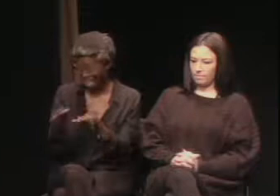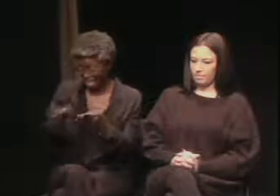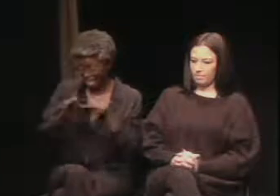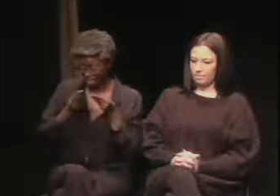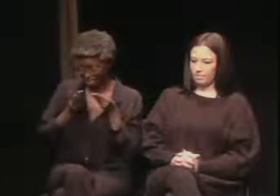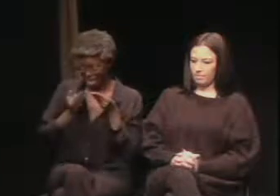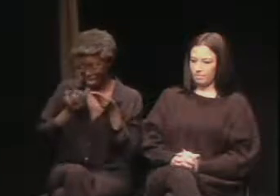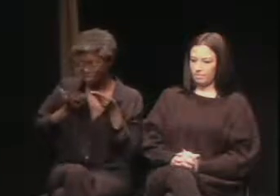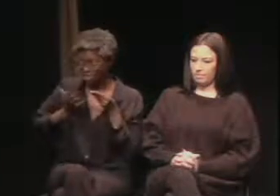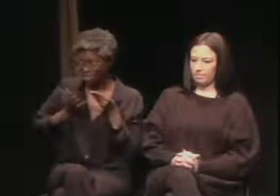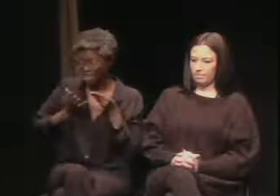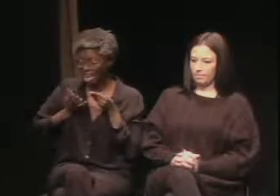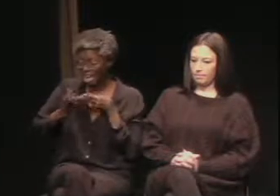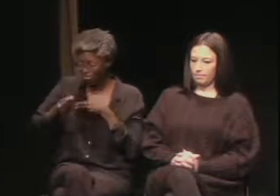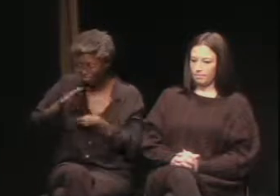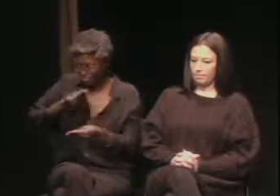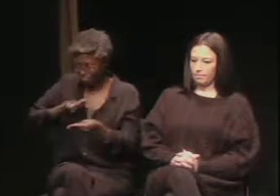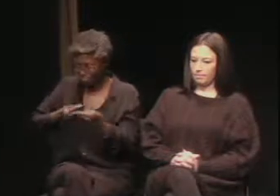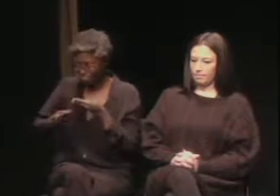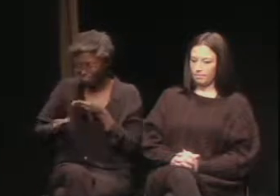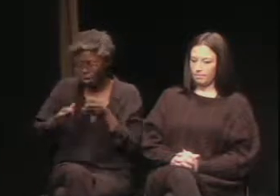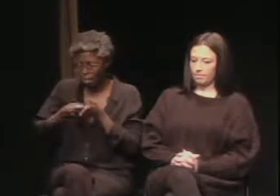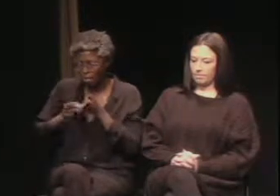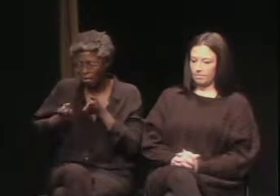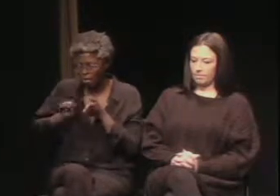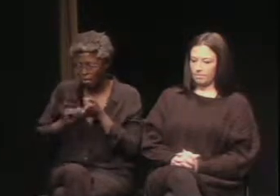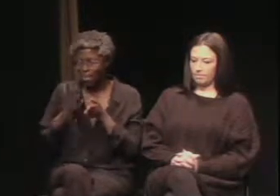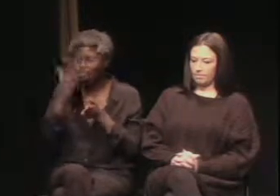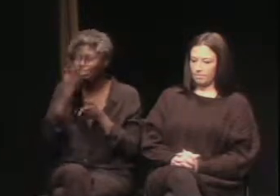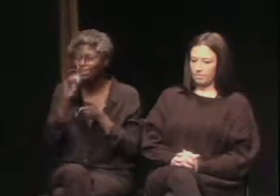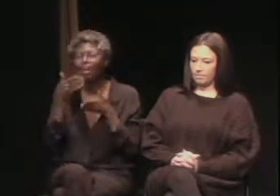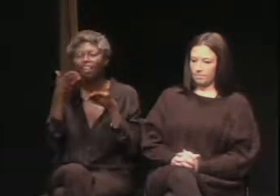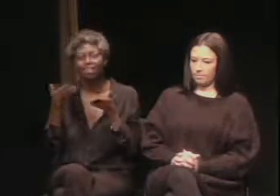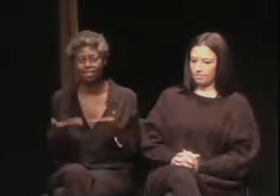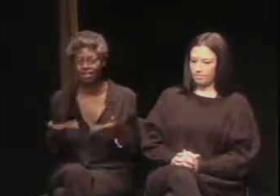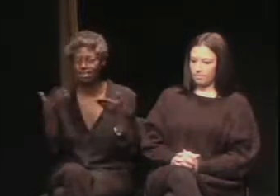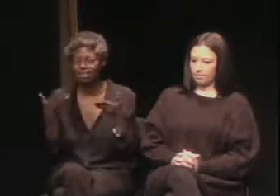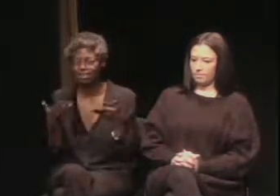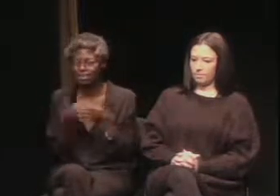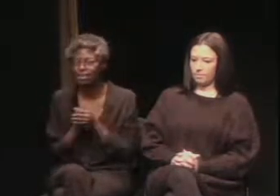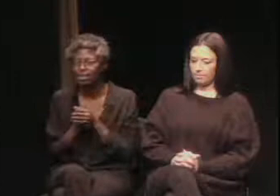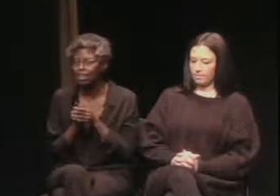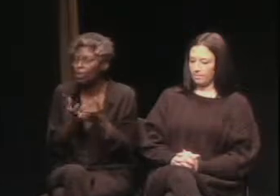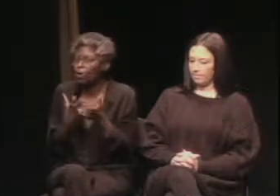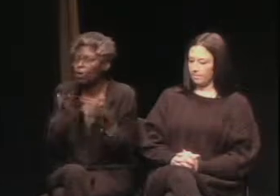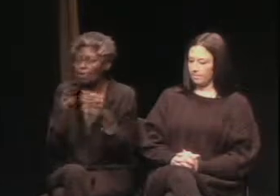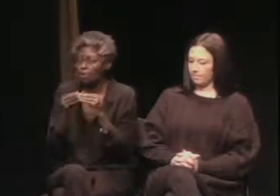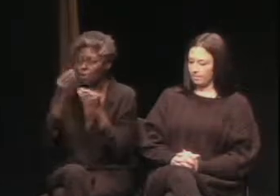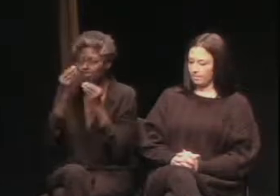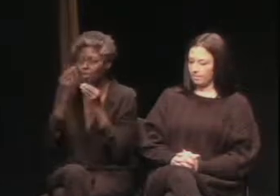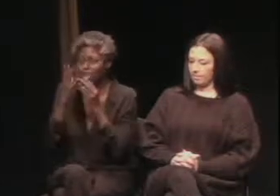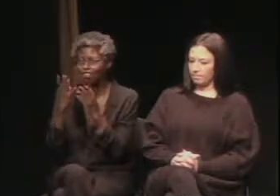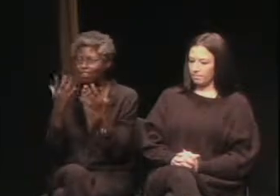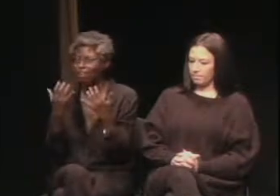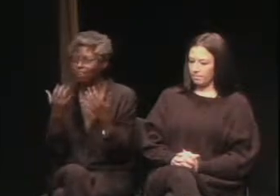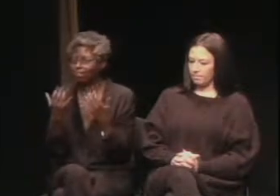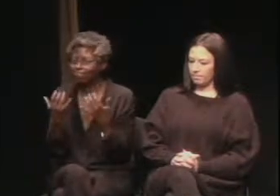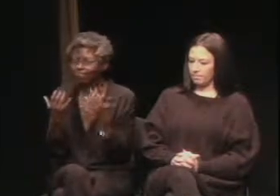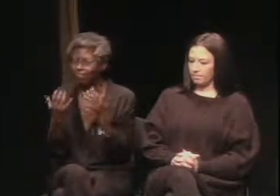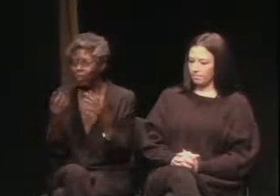This is what reciprocity looks like. Yeah. I want there to be, I mean, there's so much more information now, so much